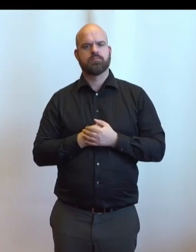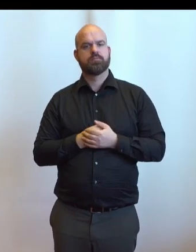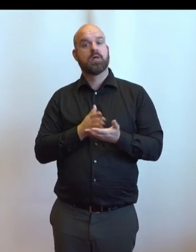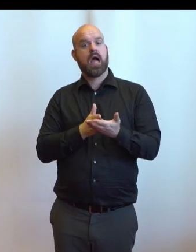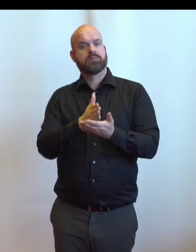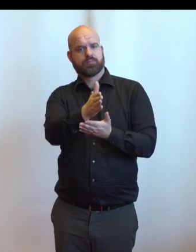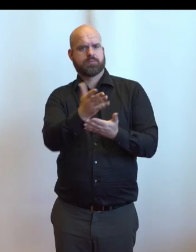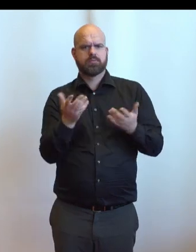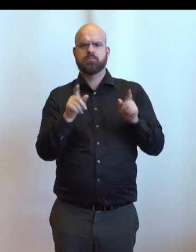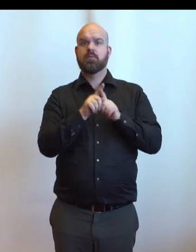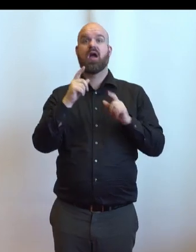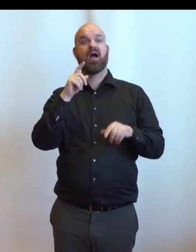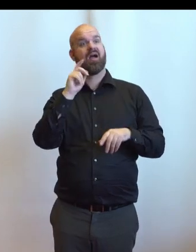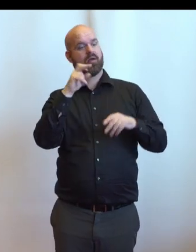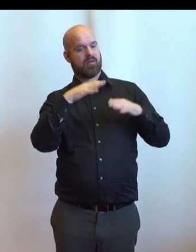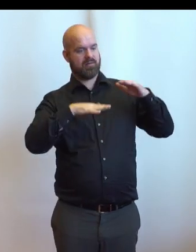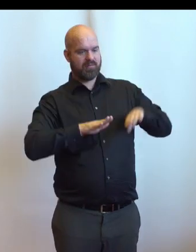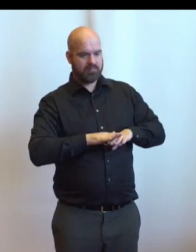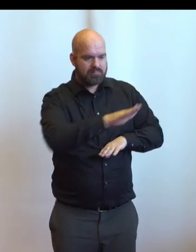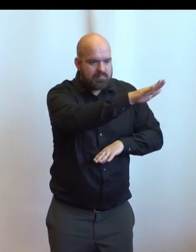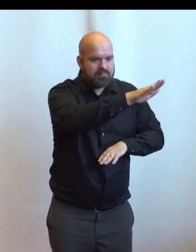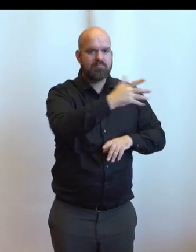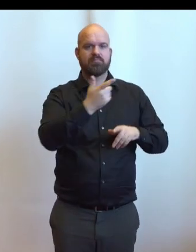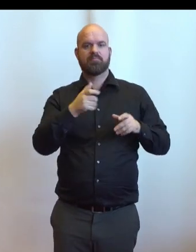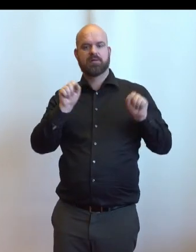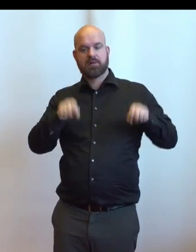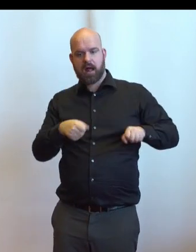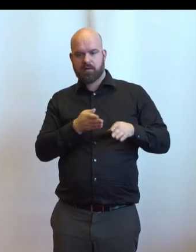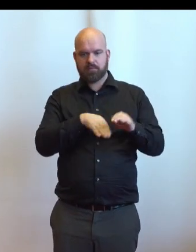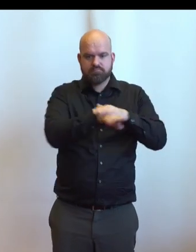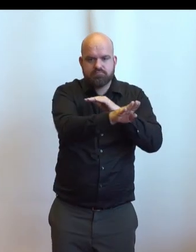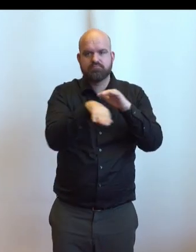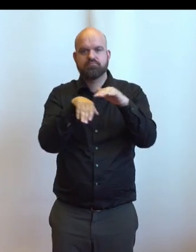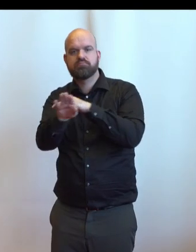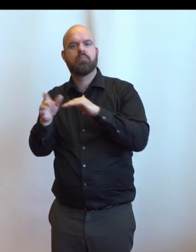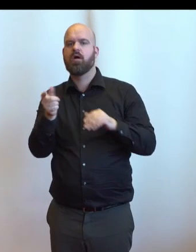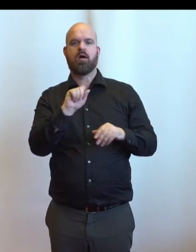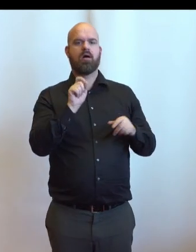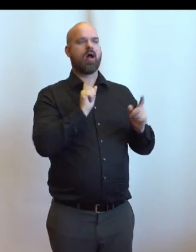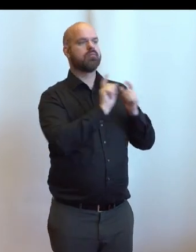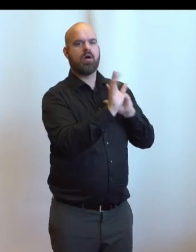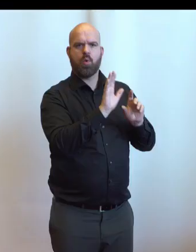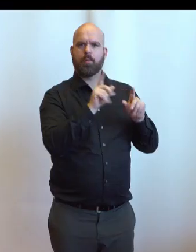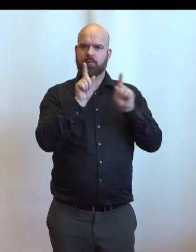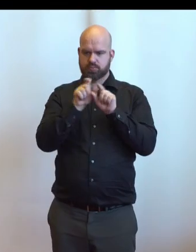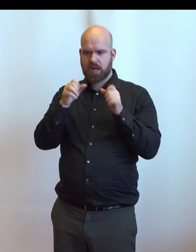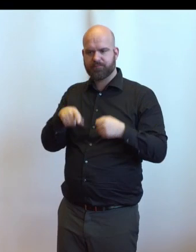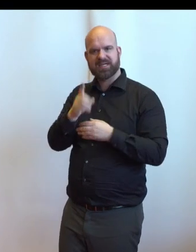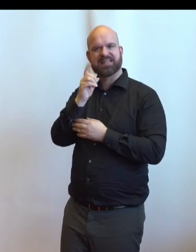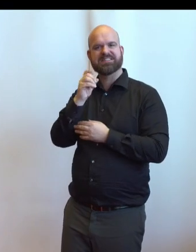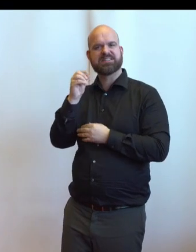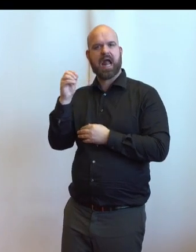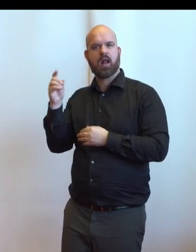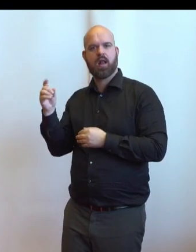building or physical accessibility or workplace accessibility, but also digital accessibility. So what it means concretely is that we do